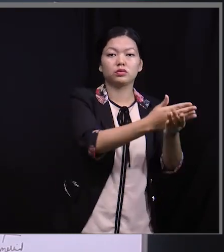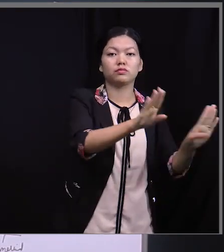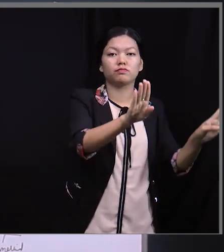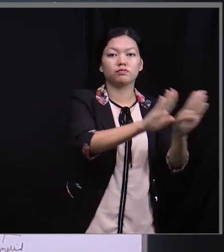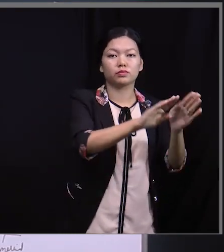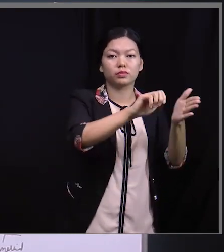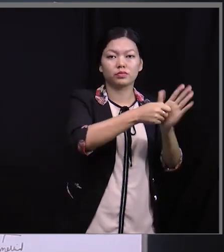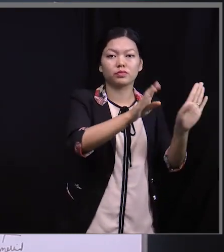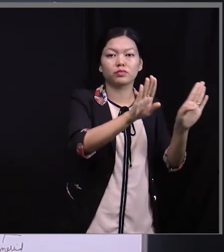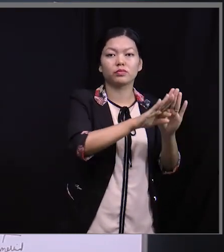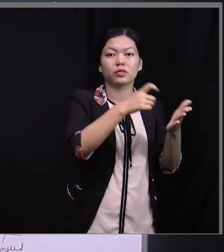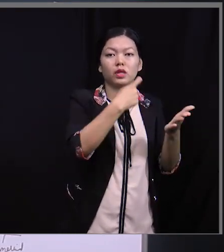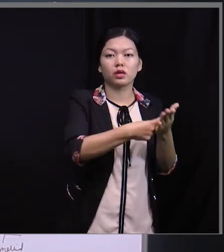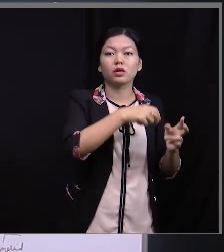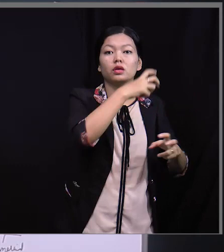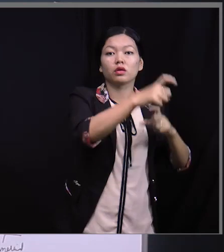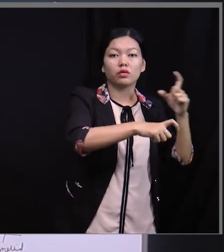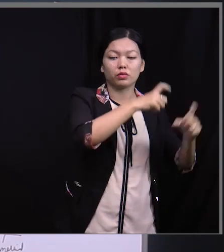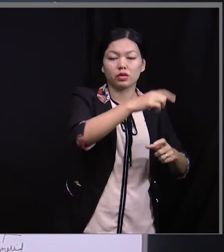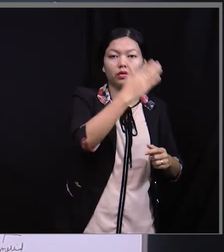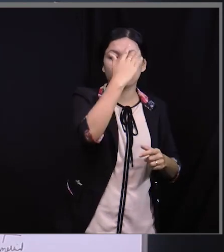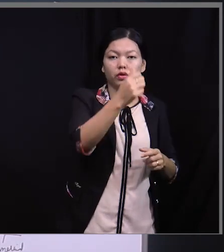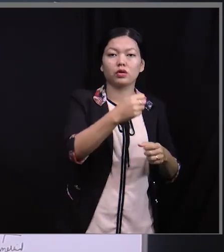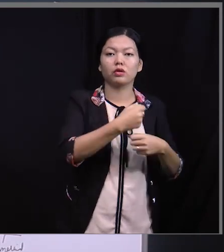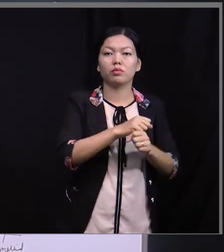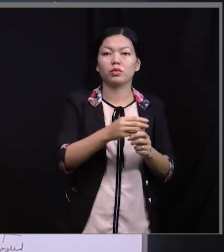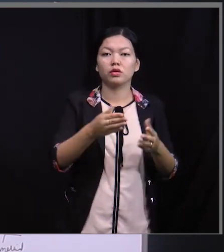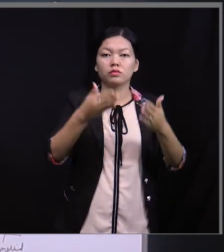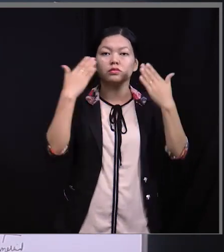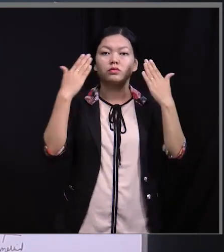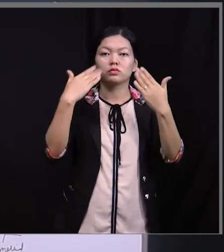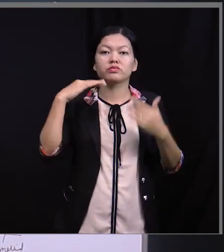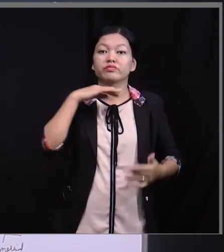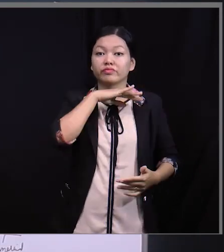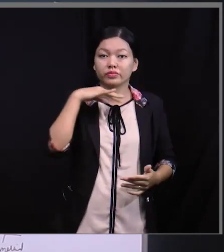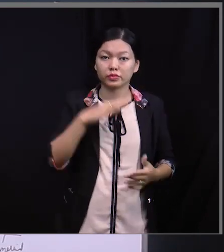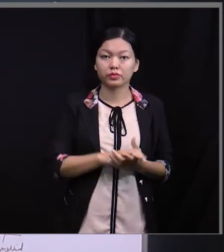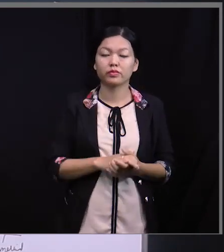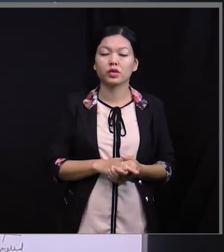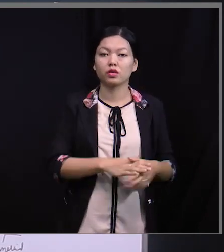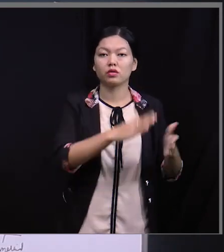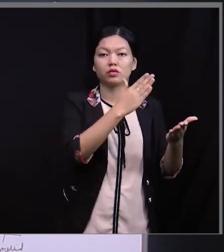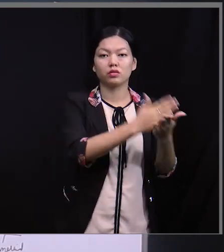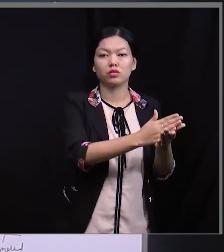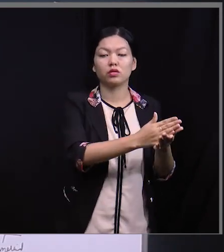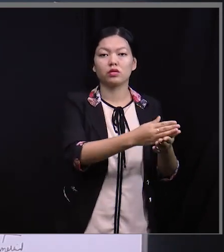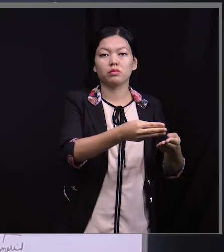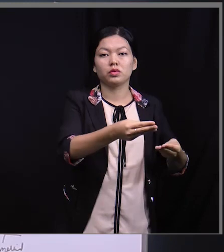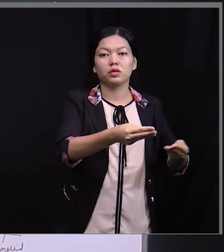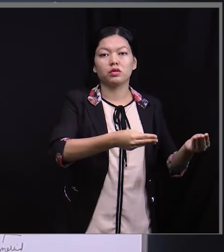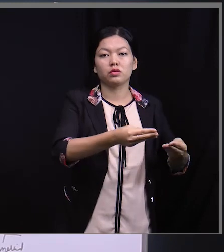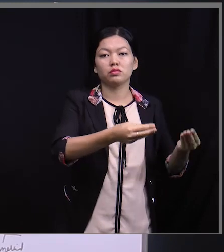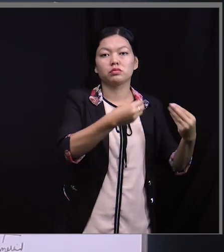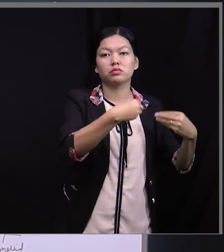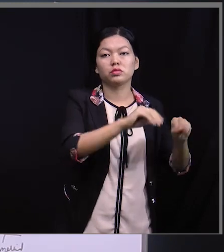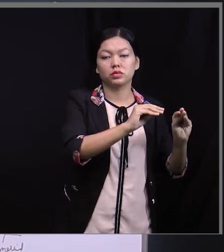barren for a certain period of time. So this Mukesh Ambani went to that